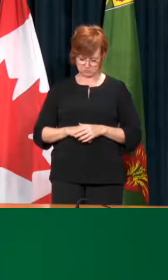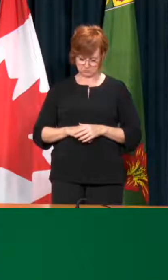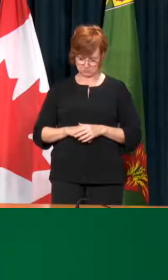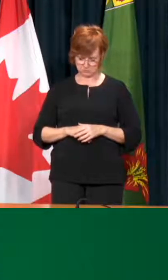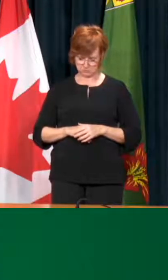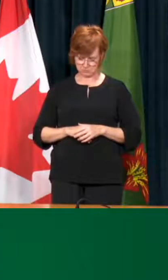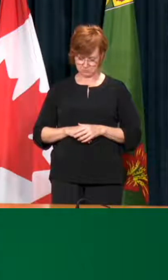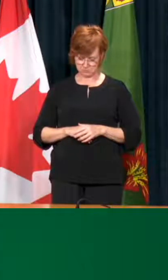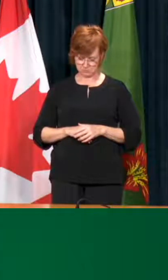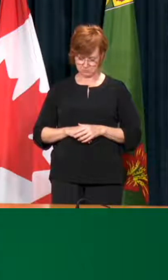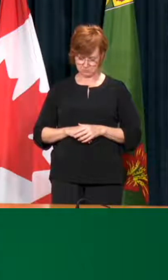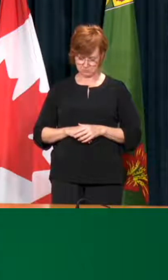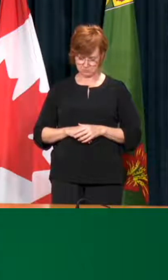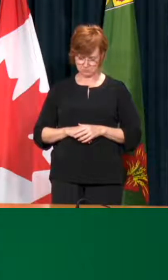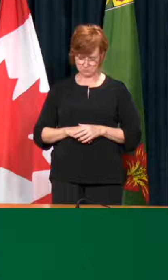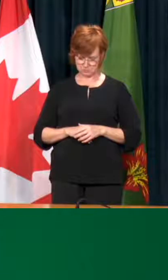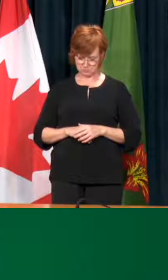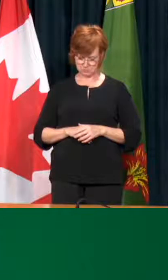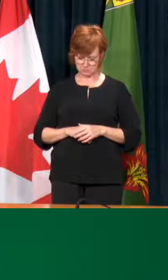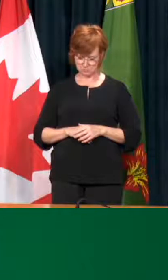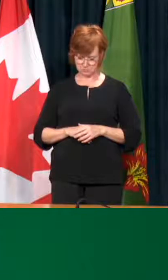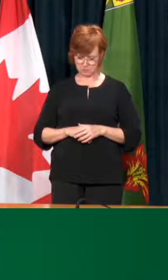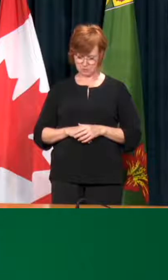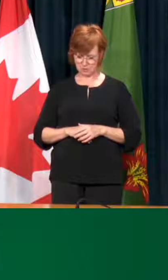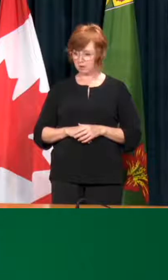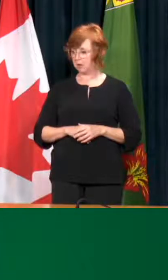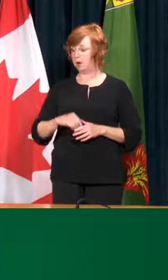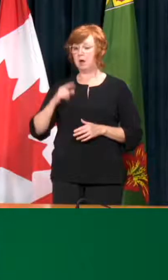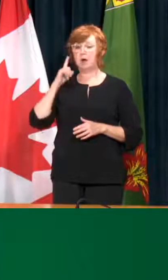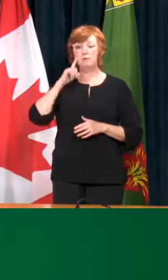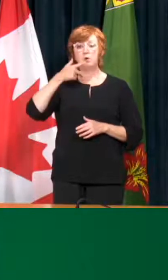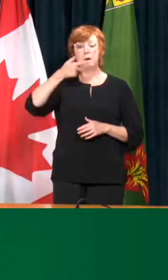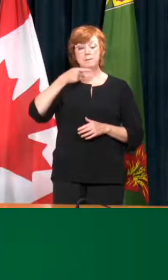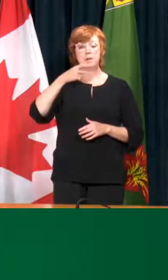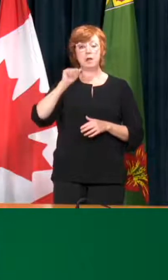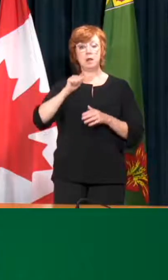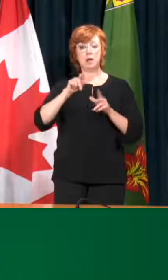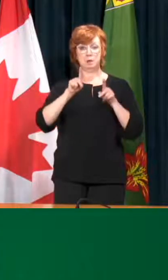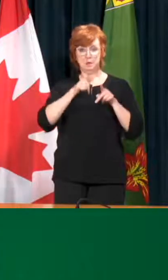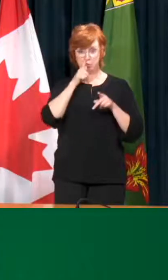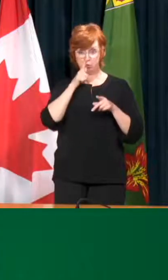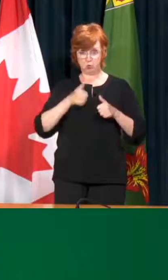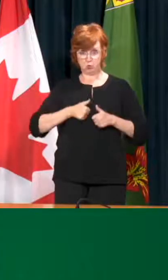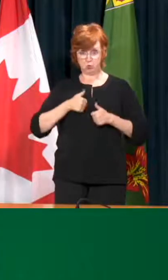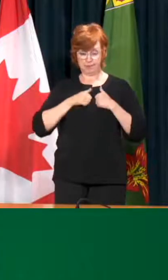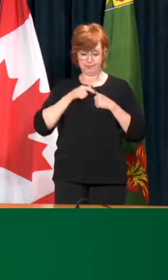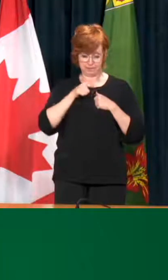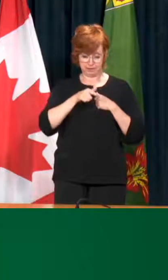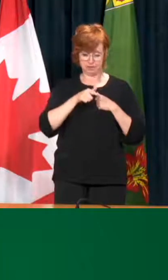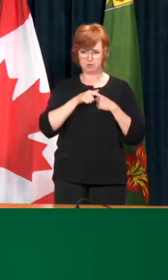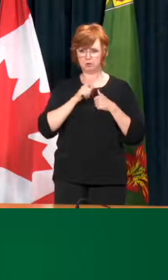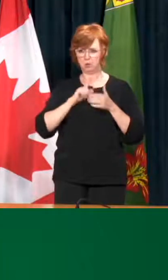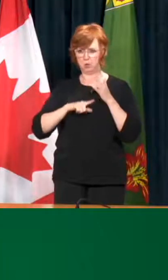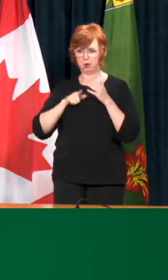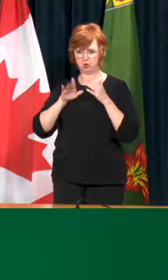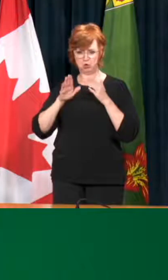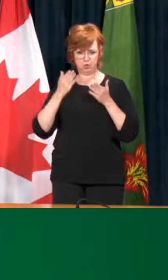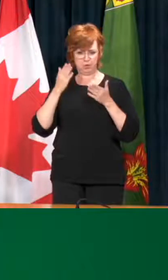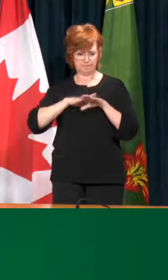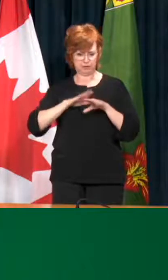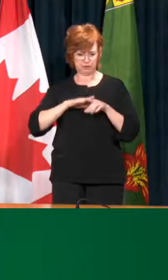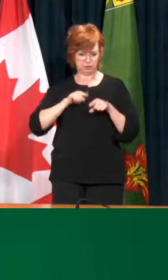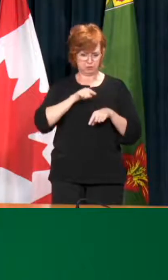just to reiterate, what is the advice given to people in Prince Albert? What should they be doing? Should they be seeking testing? Is it just to make sure they're following public health